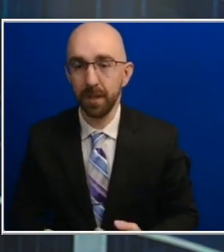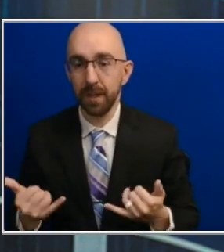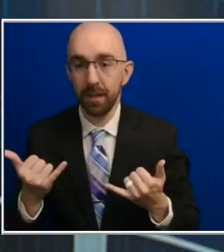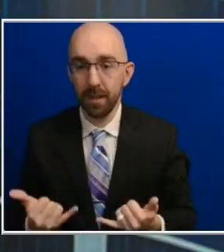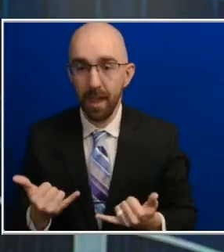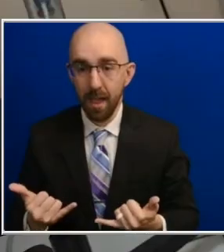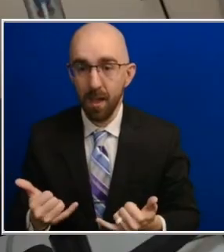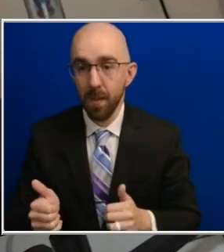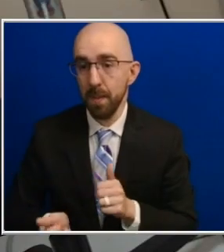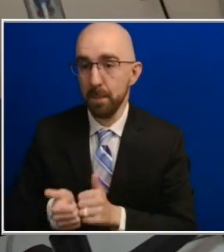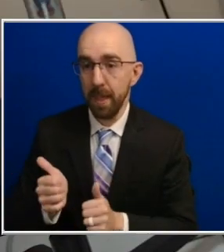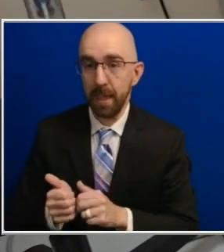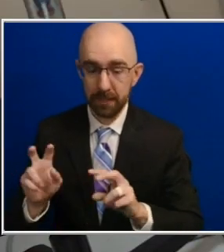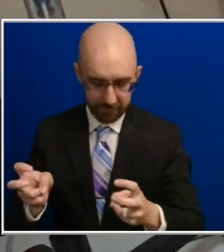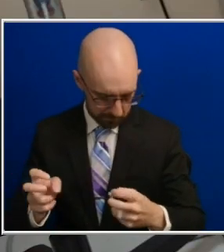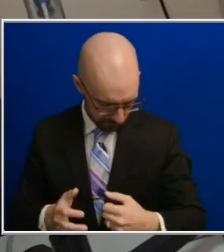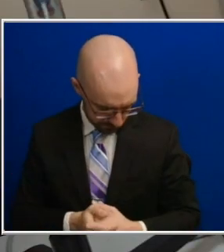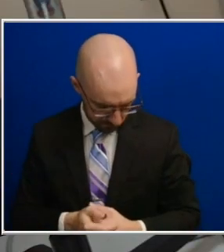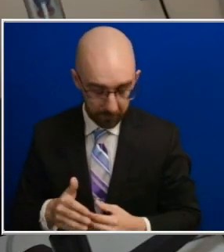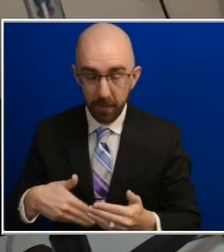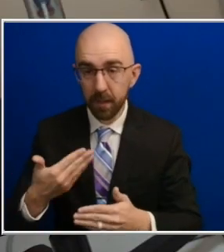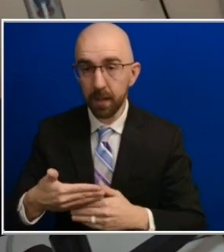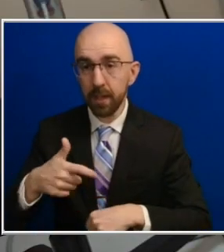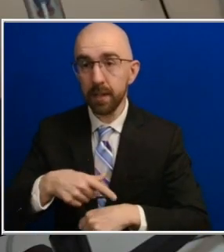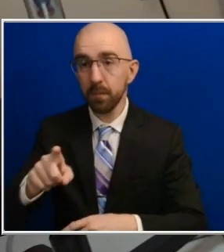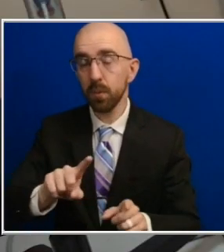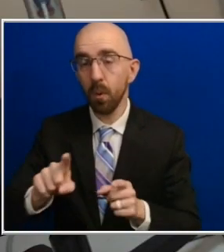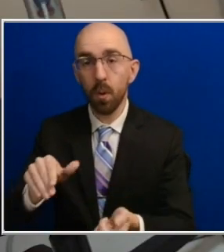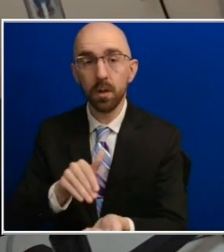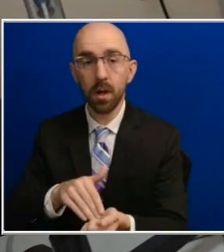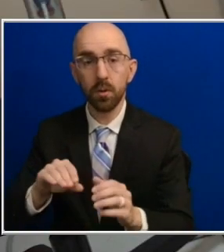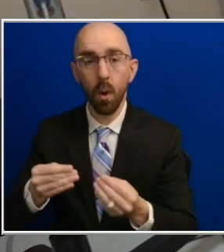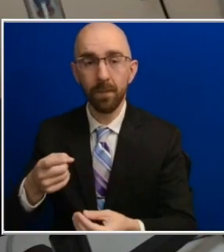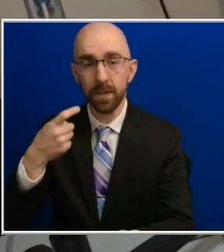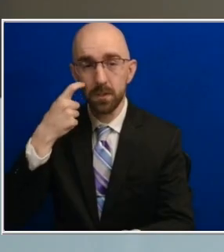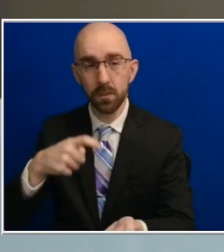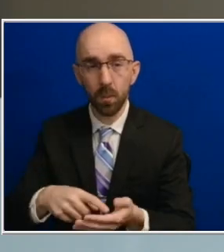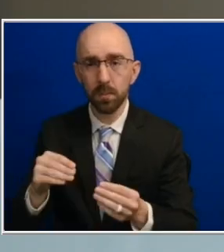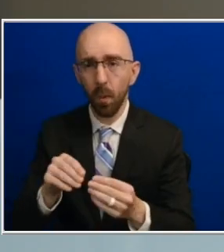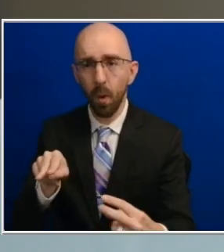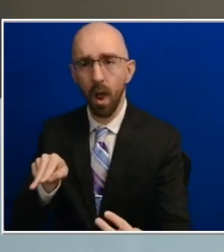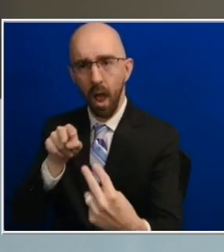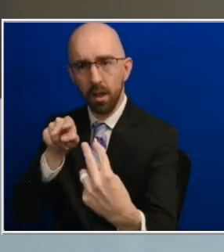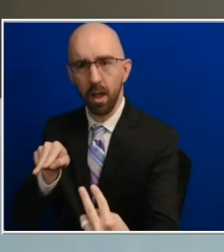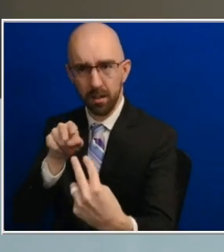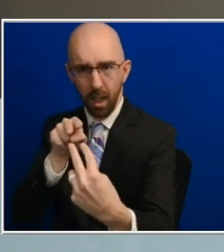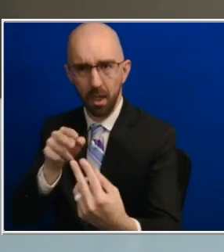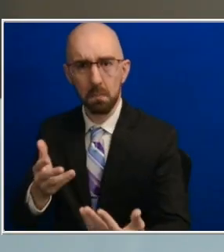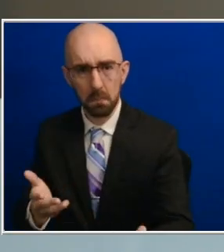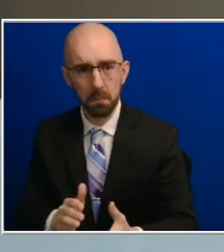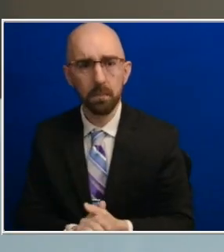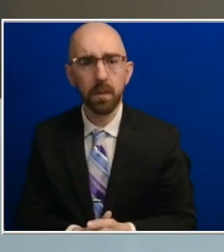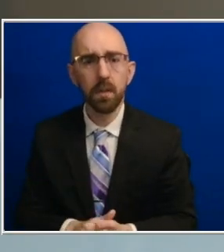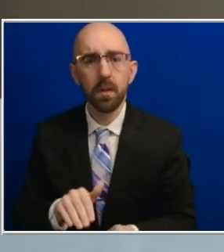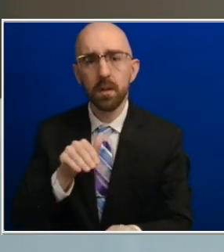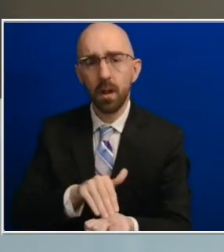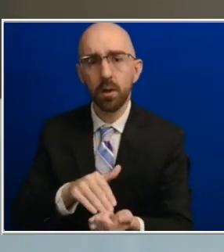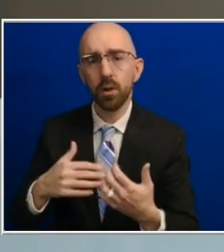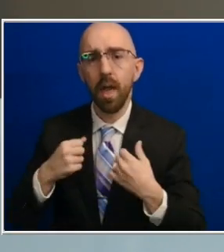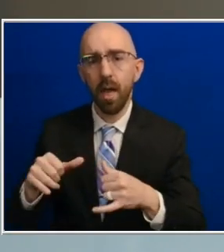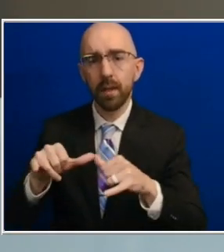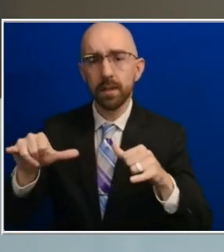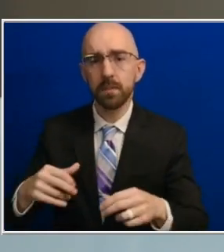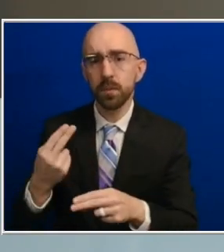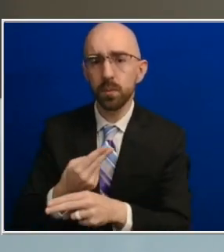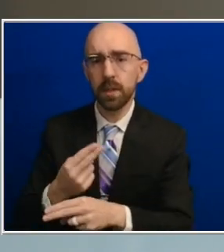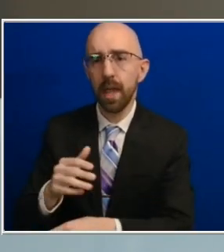topic. The next time you're in a doctor's office, you might notice a little more eye contact. physicians at the health system have started using an